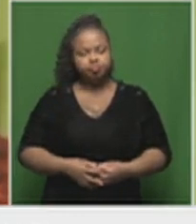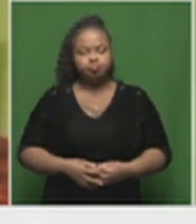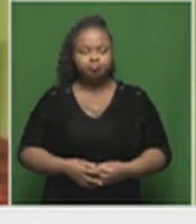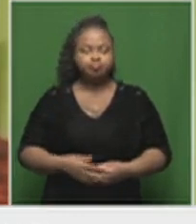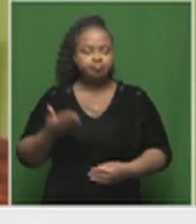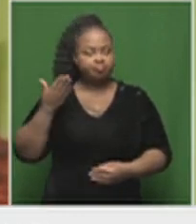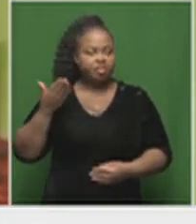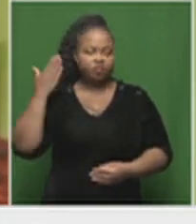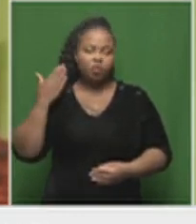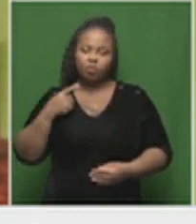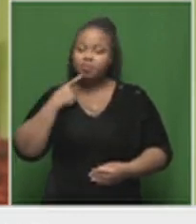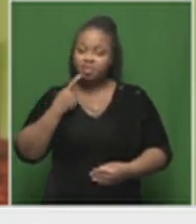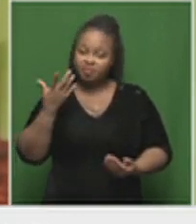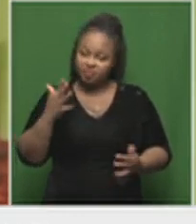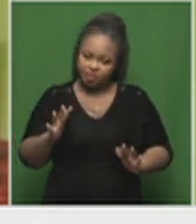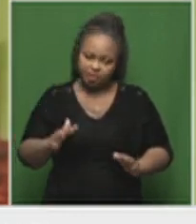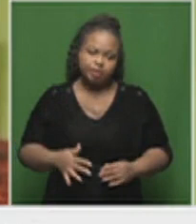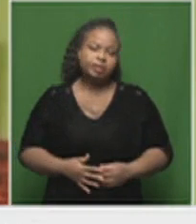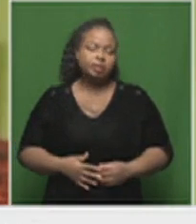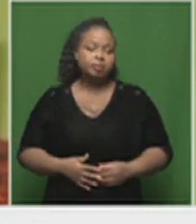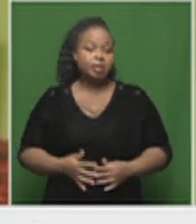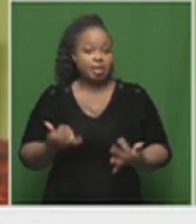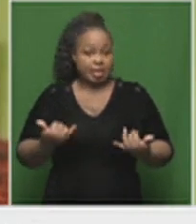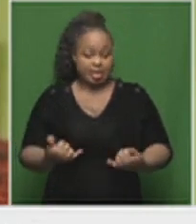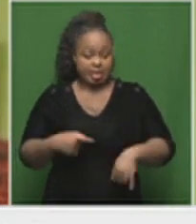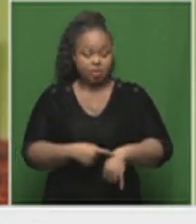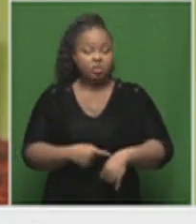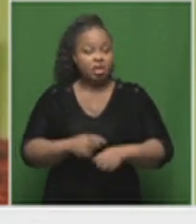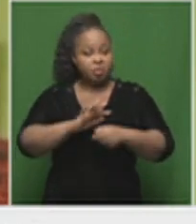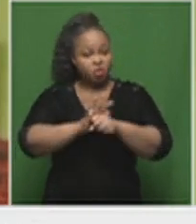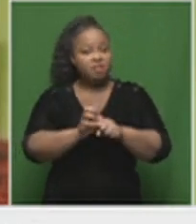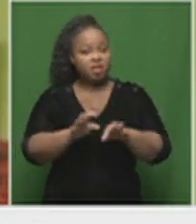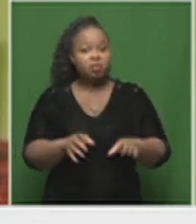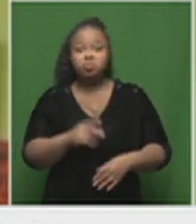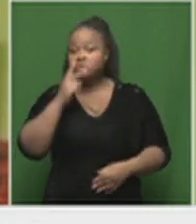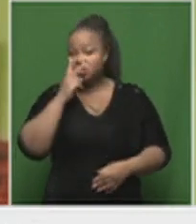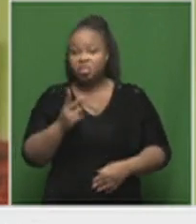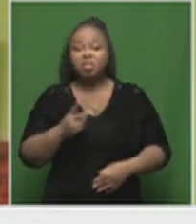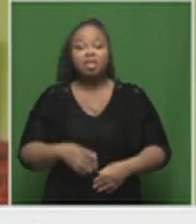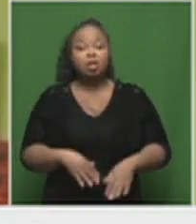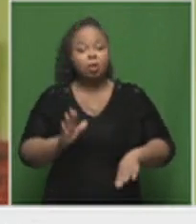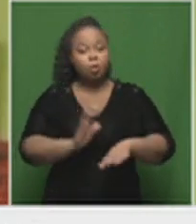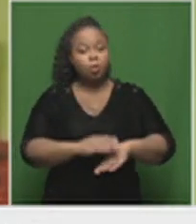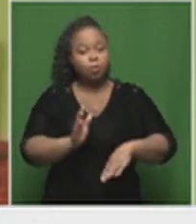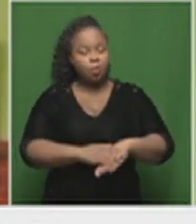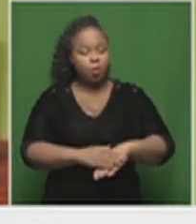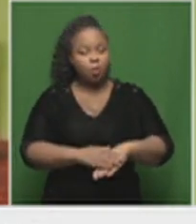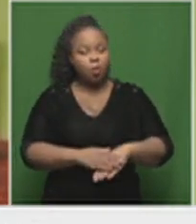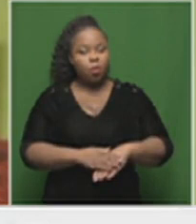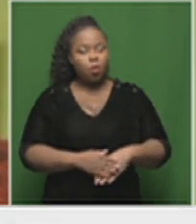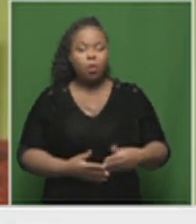as I've just alluded earlier on, that during this pandemic, we've seen more billionaires and more